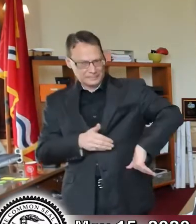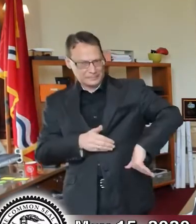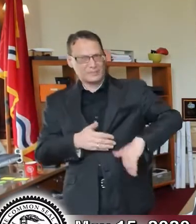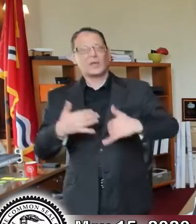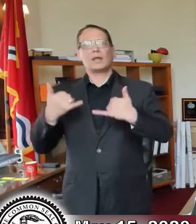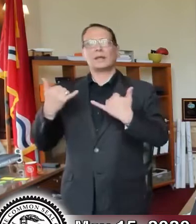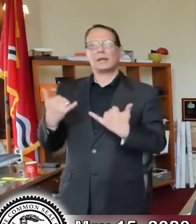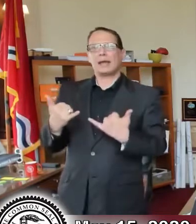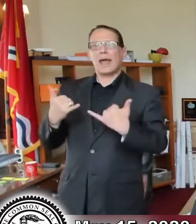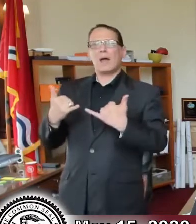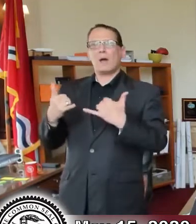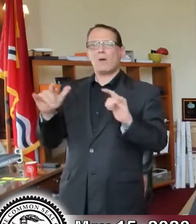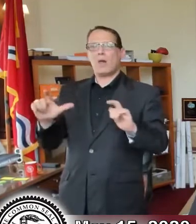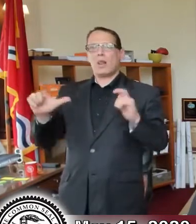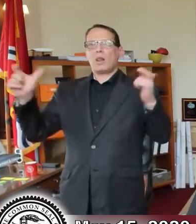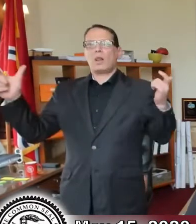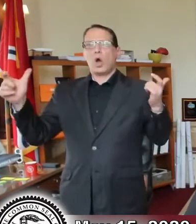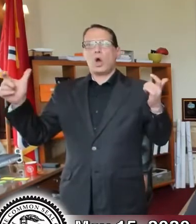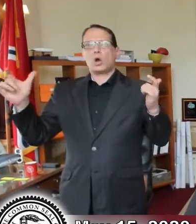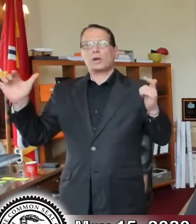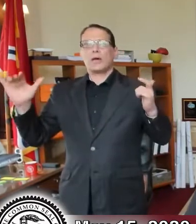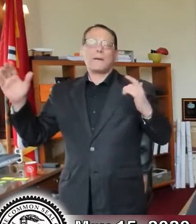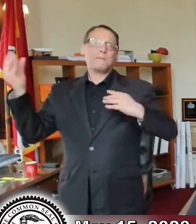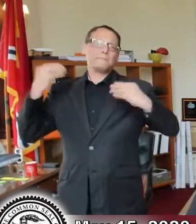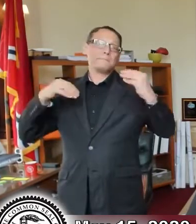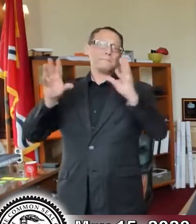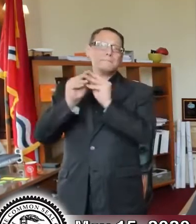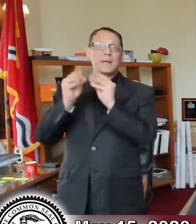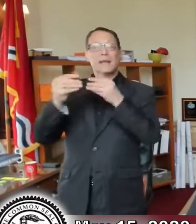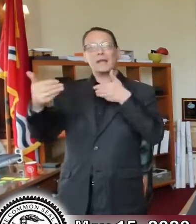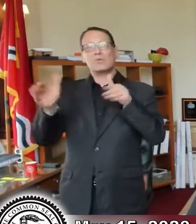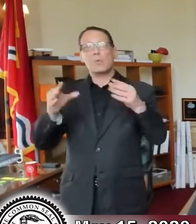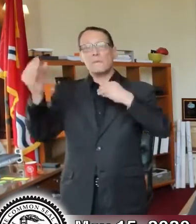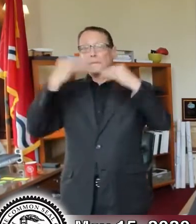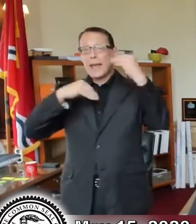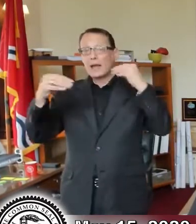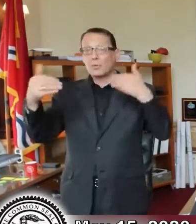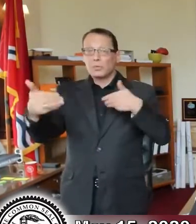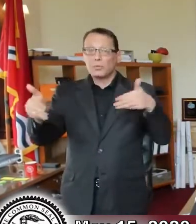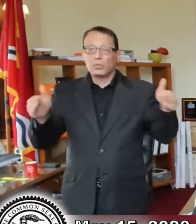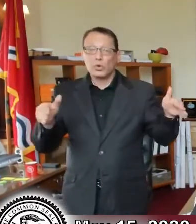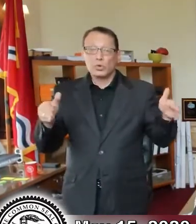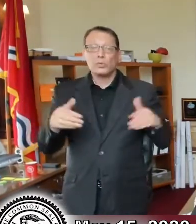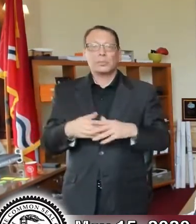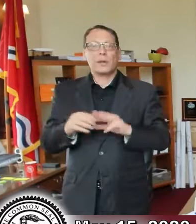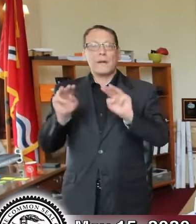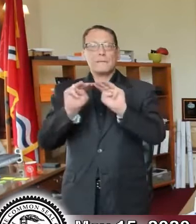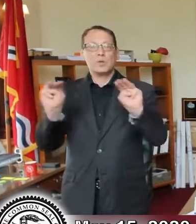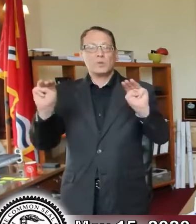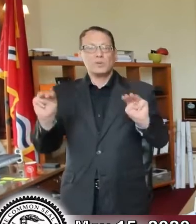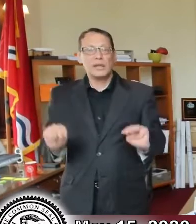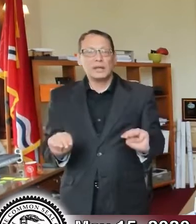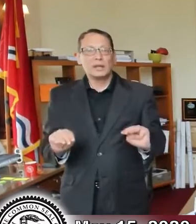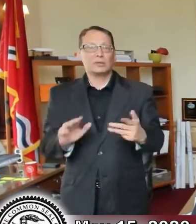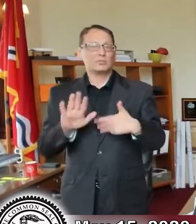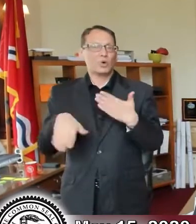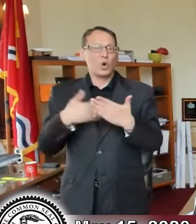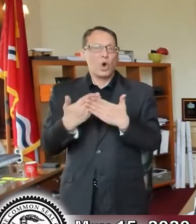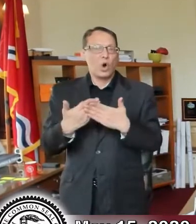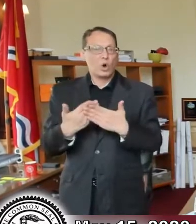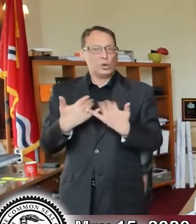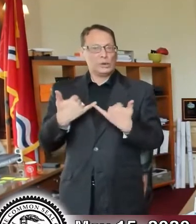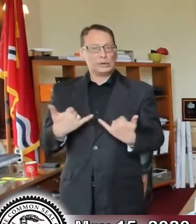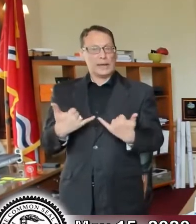for large venues, ballrooms, meeting rooms, banquet rooms, museums. We've moved on to that. We're